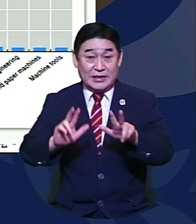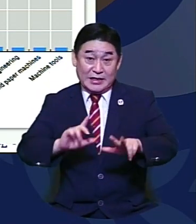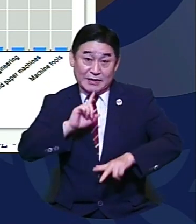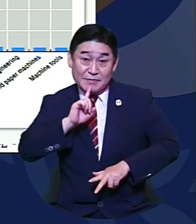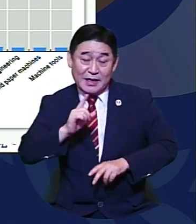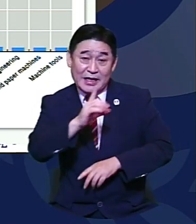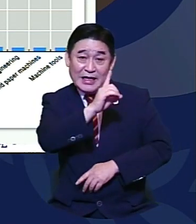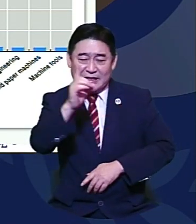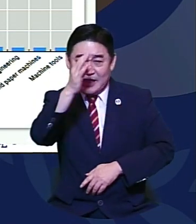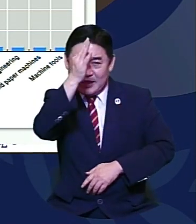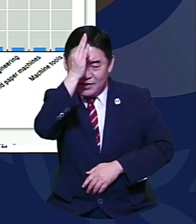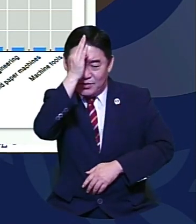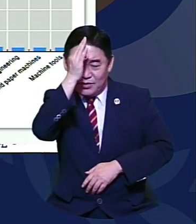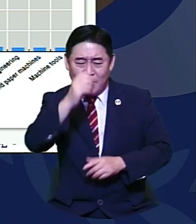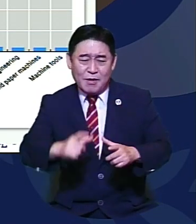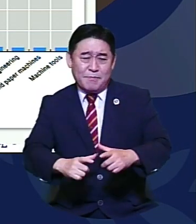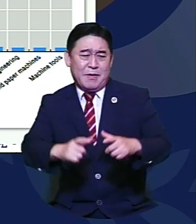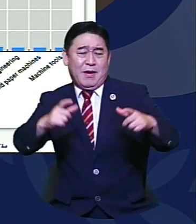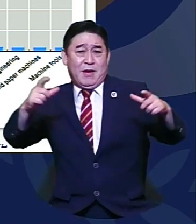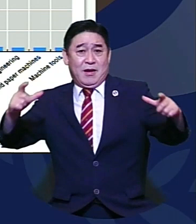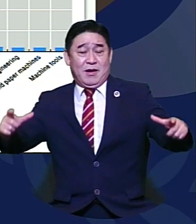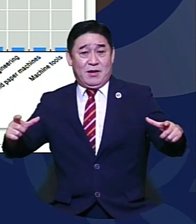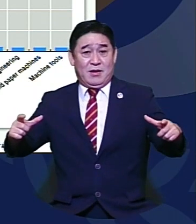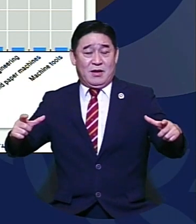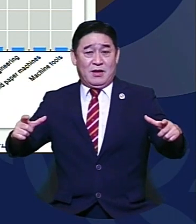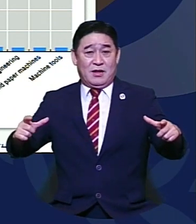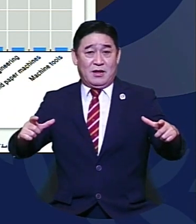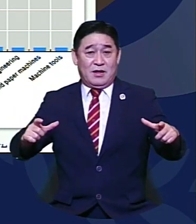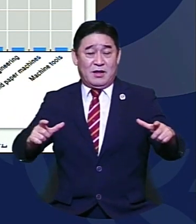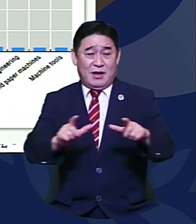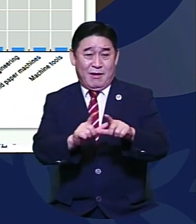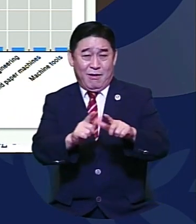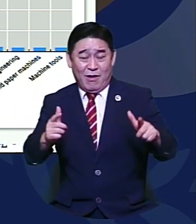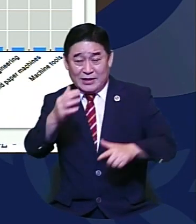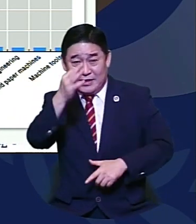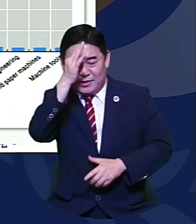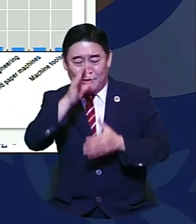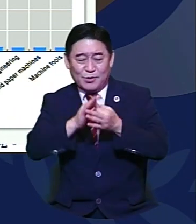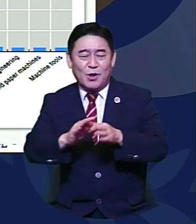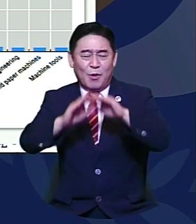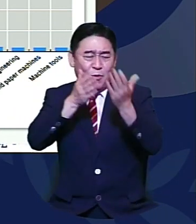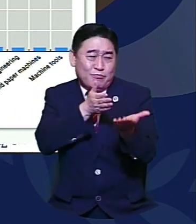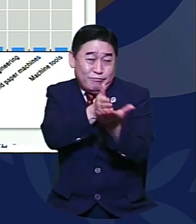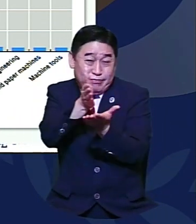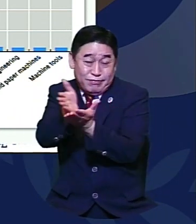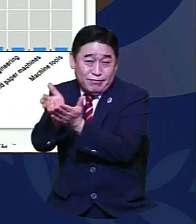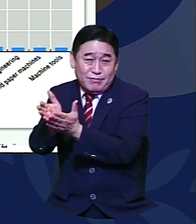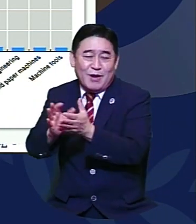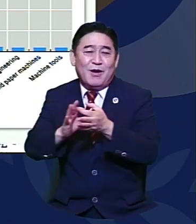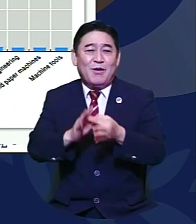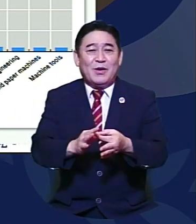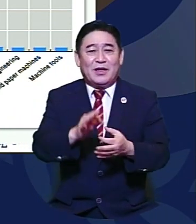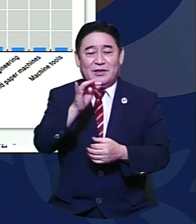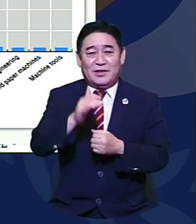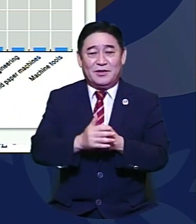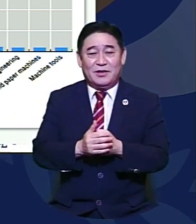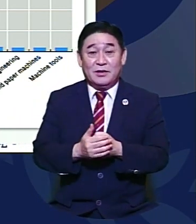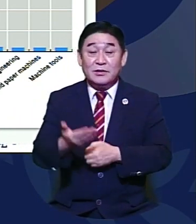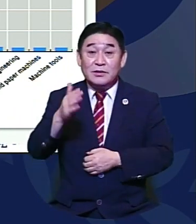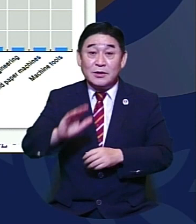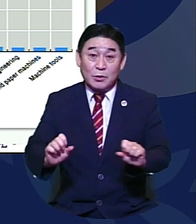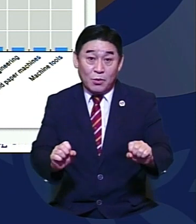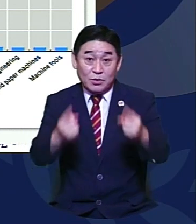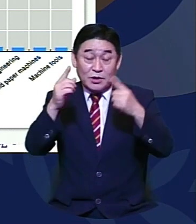technology. It means that it is connected to every field. But at the same time, we need some kind of science